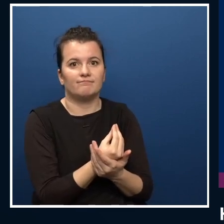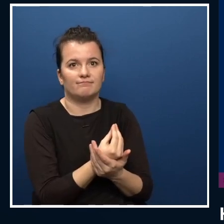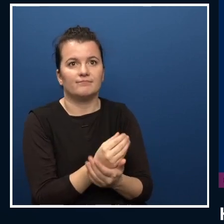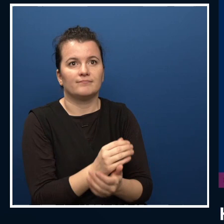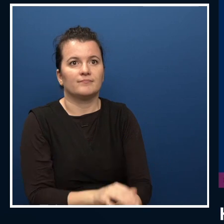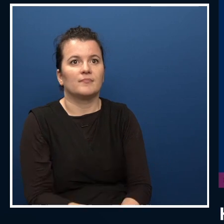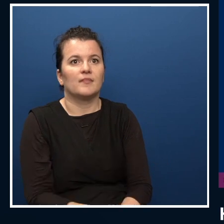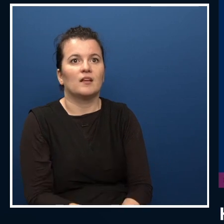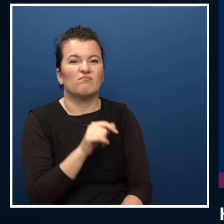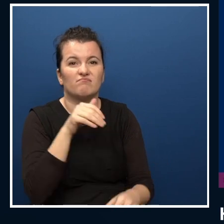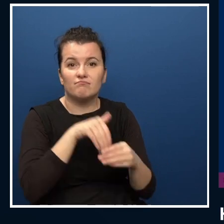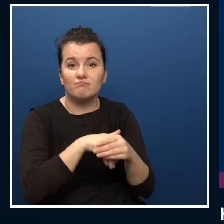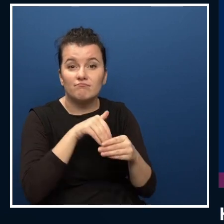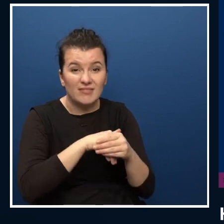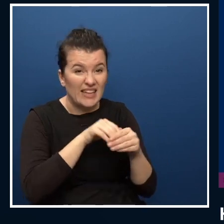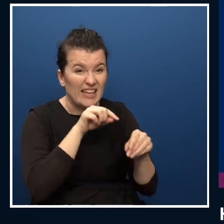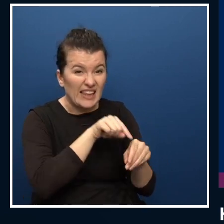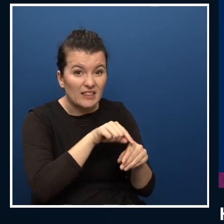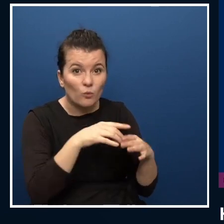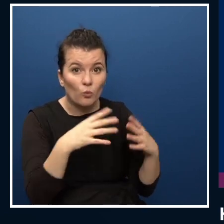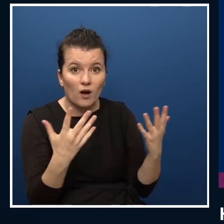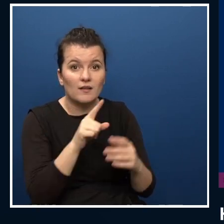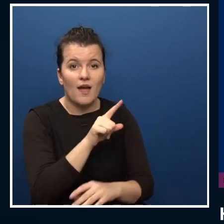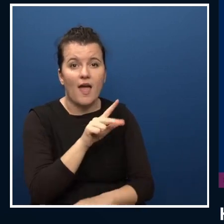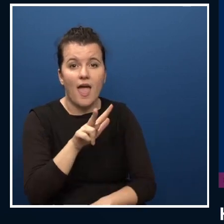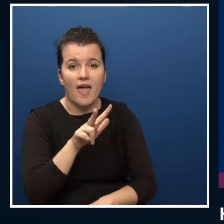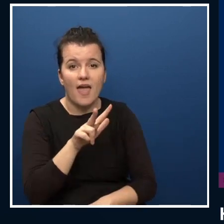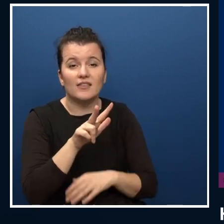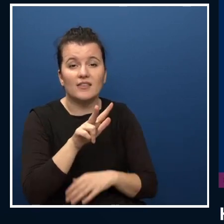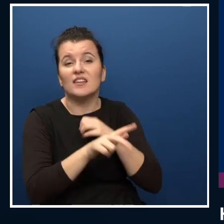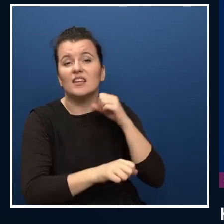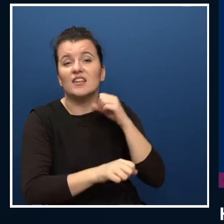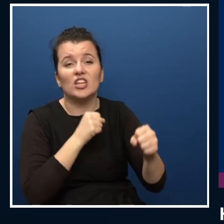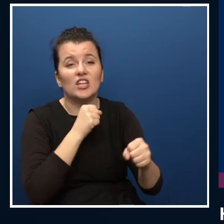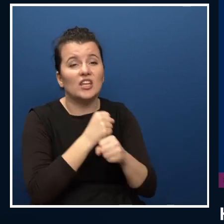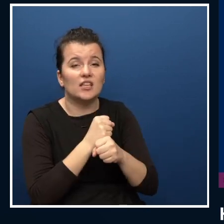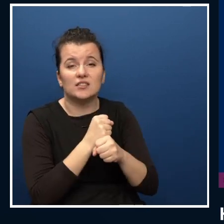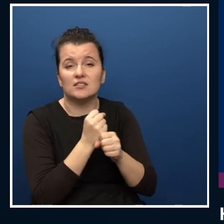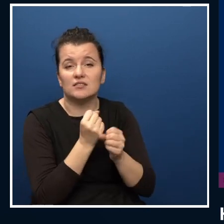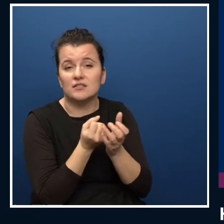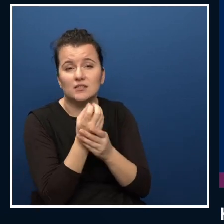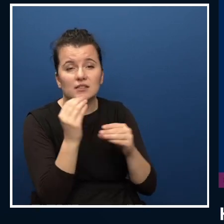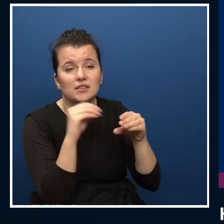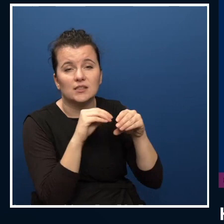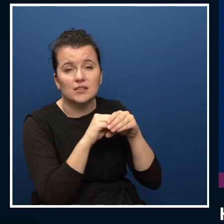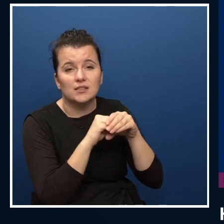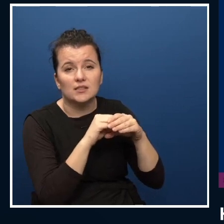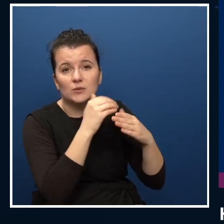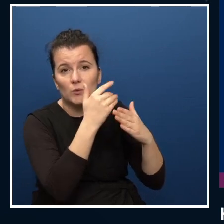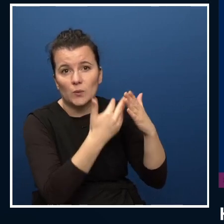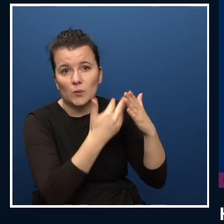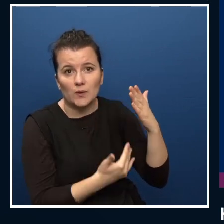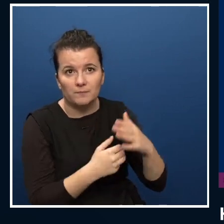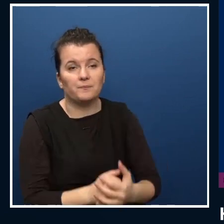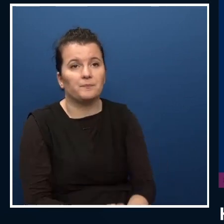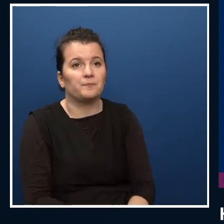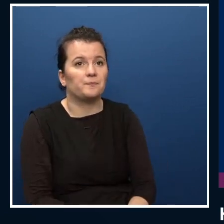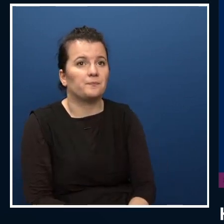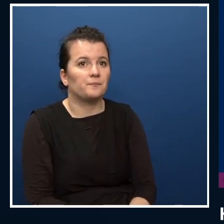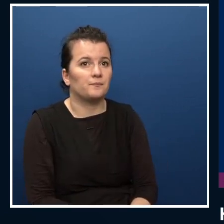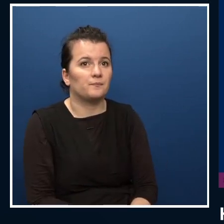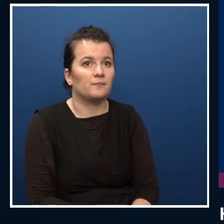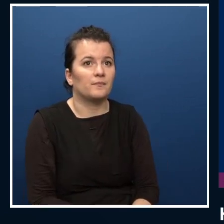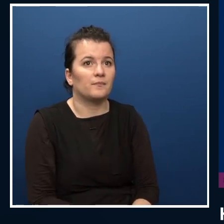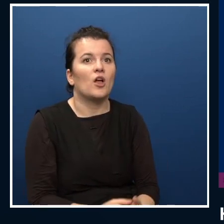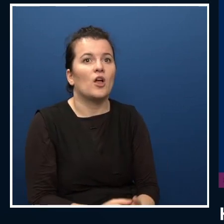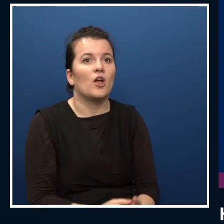So if we pick a year and then start scrolling, you can see that I kind of pretty consistently blog every Tuesday and Thursday, basically